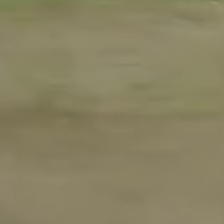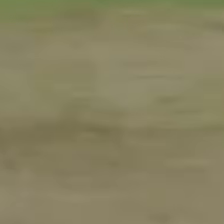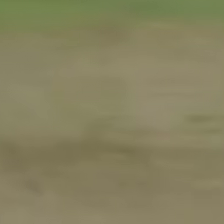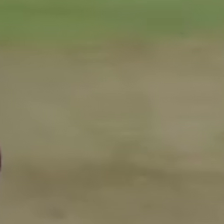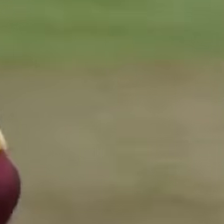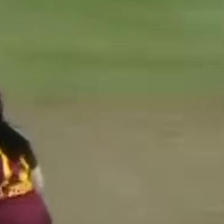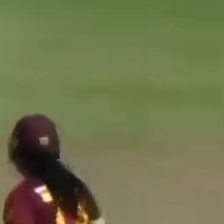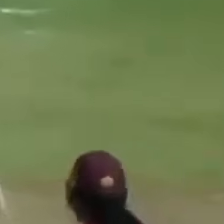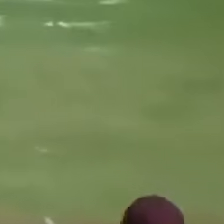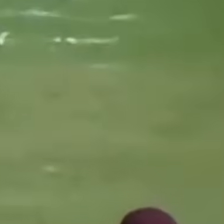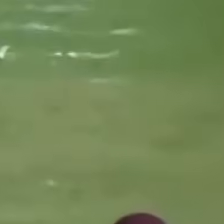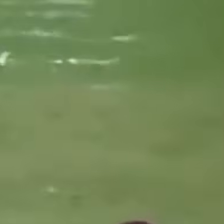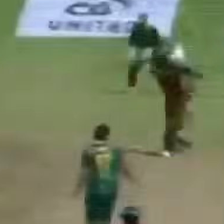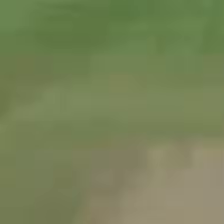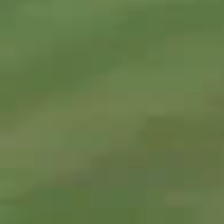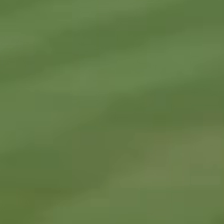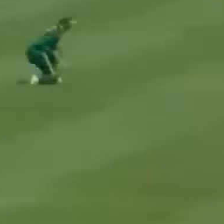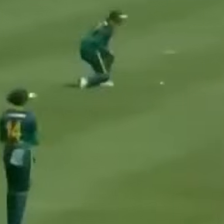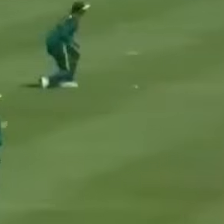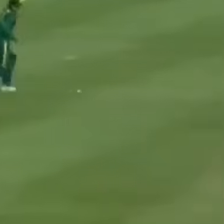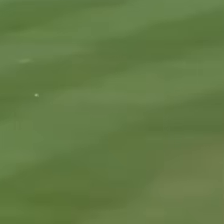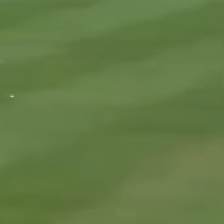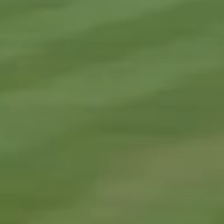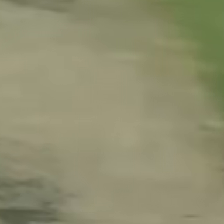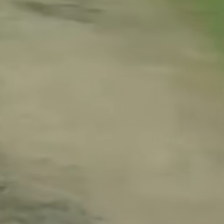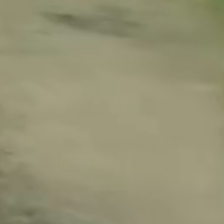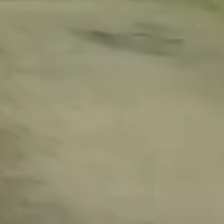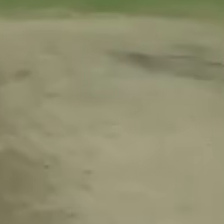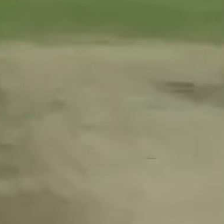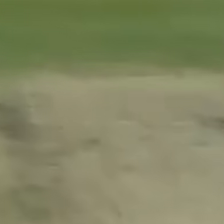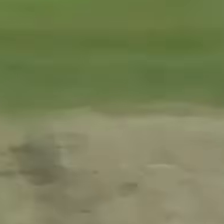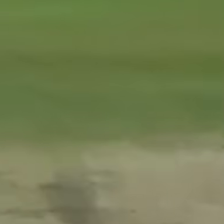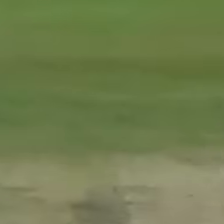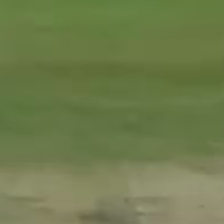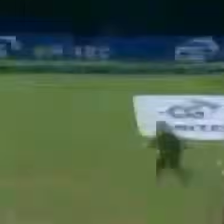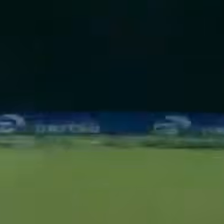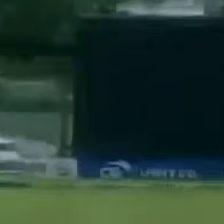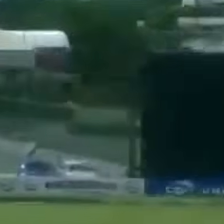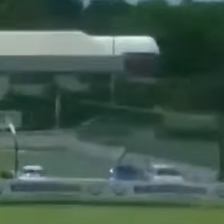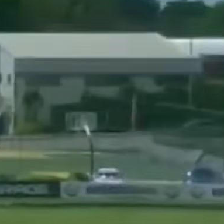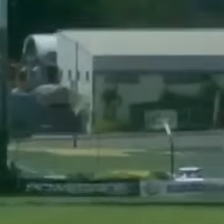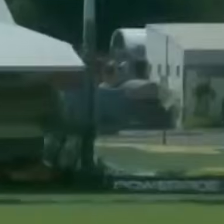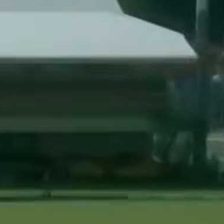the Windies and Proteas set for their women's ODI series decider.